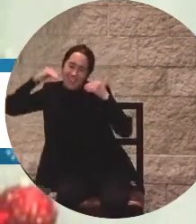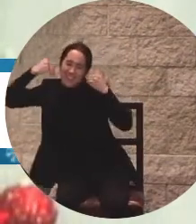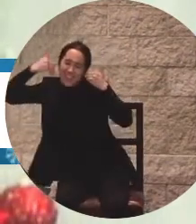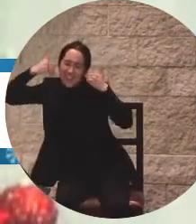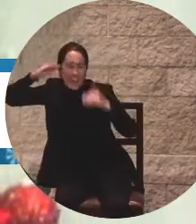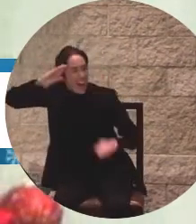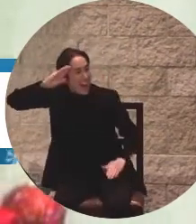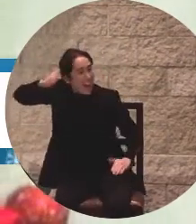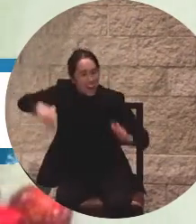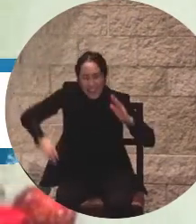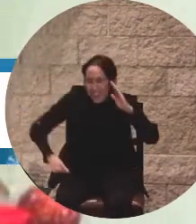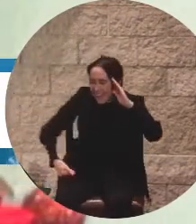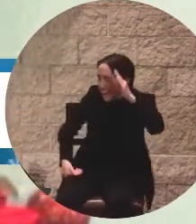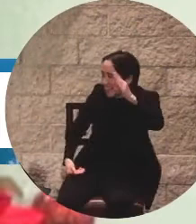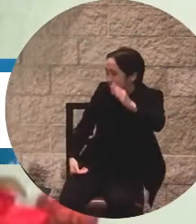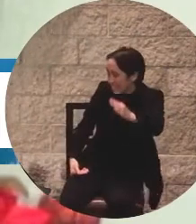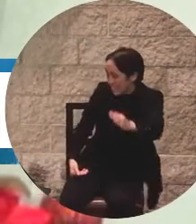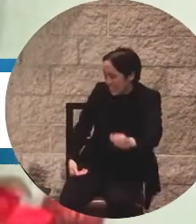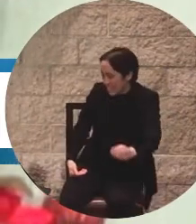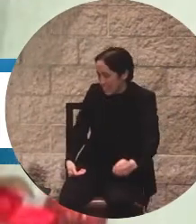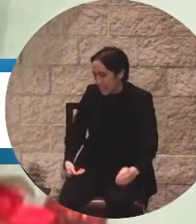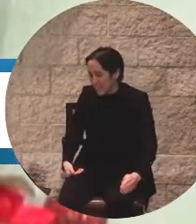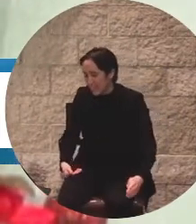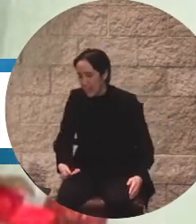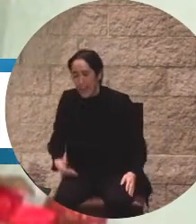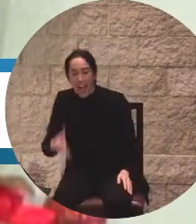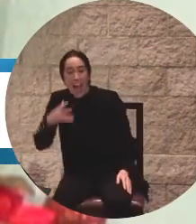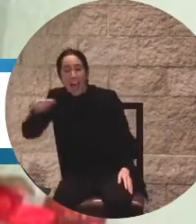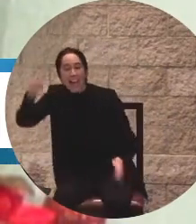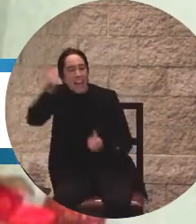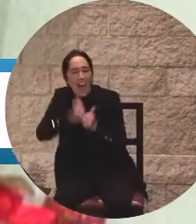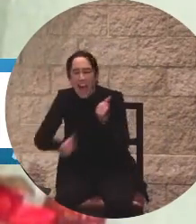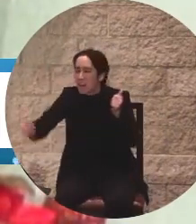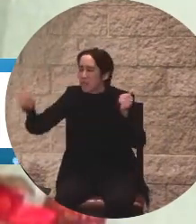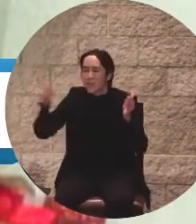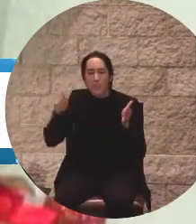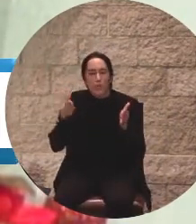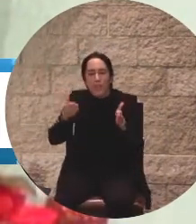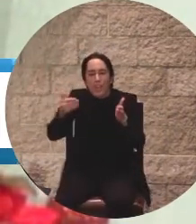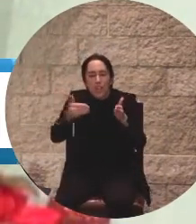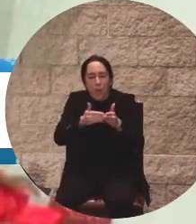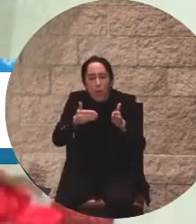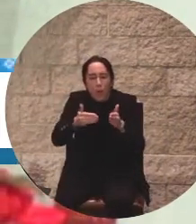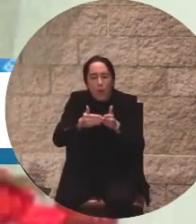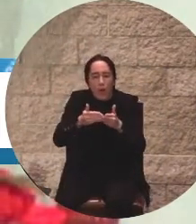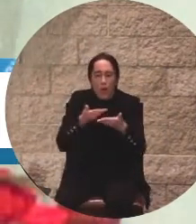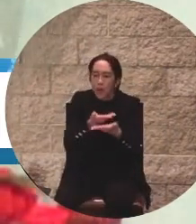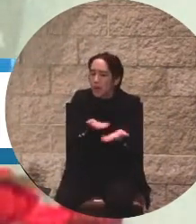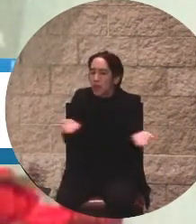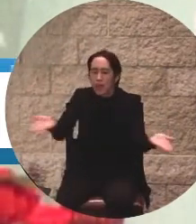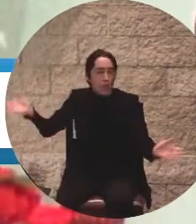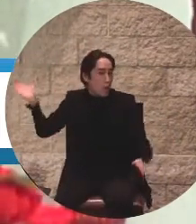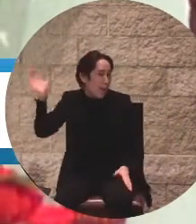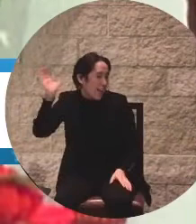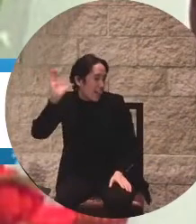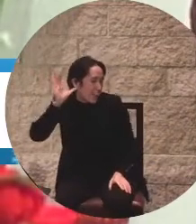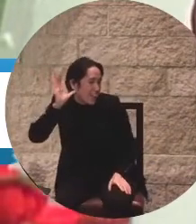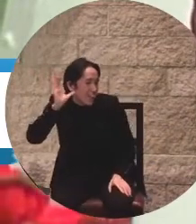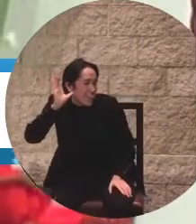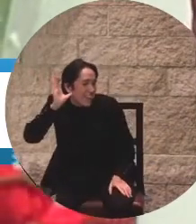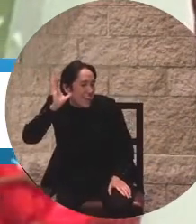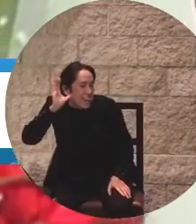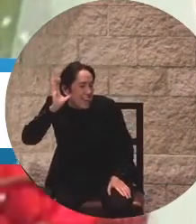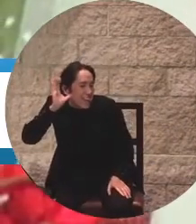after smile, and on every street corner